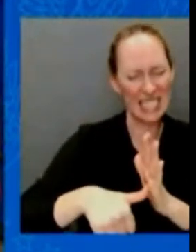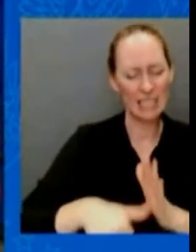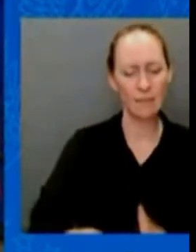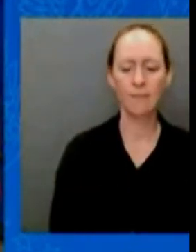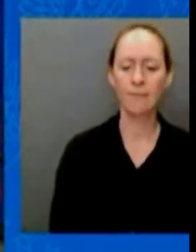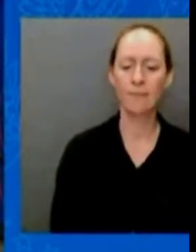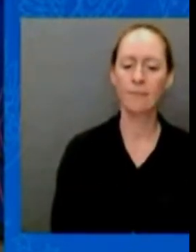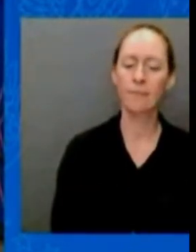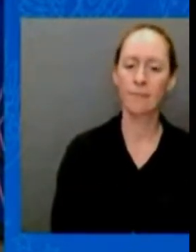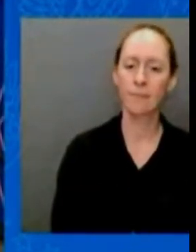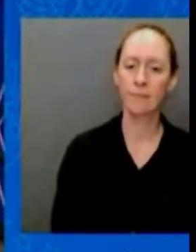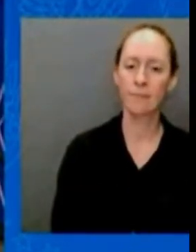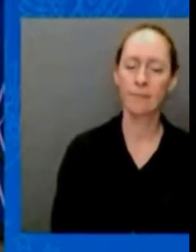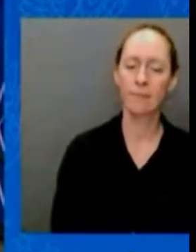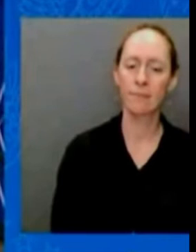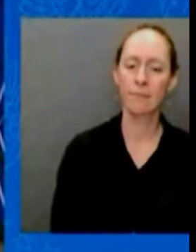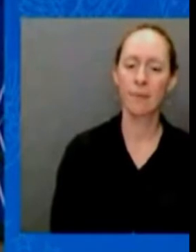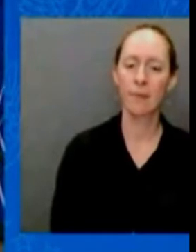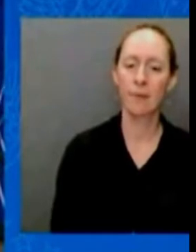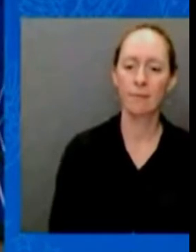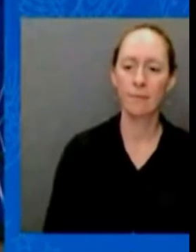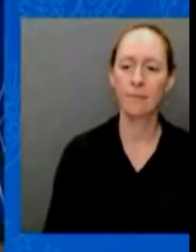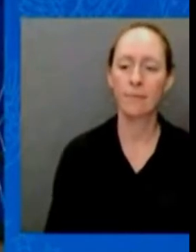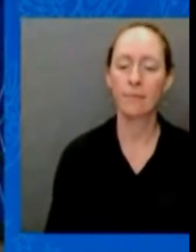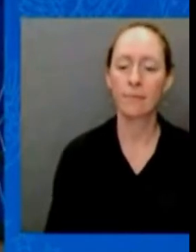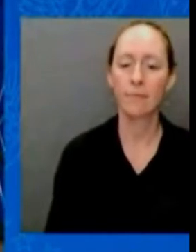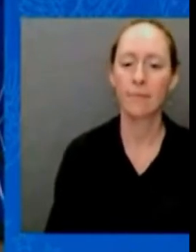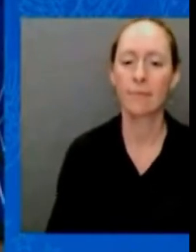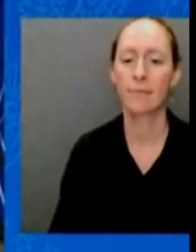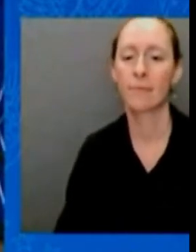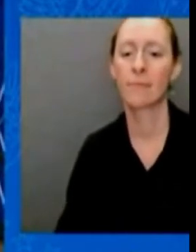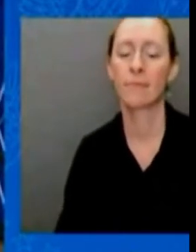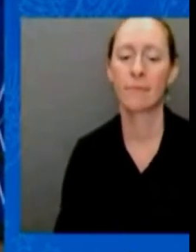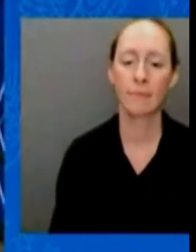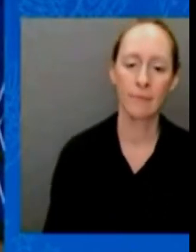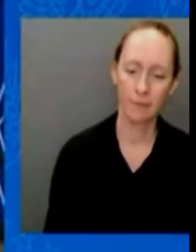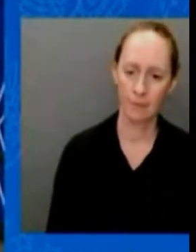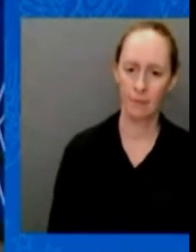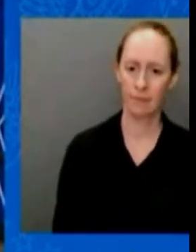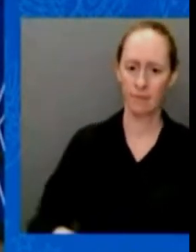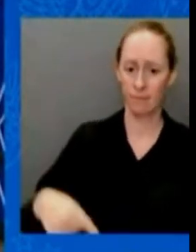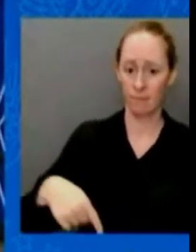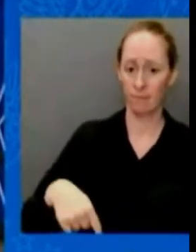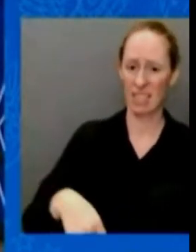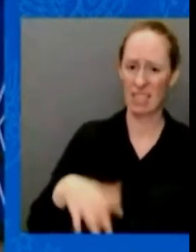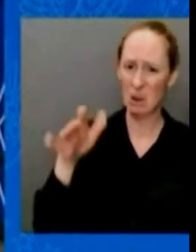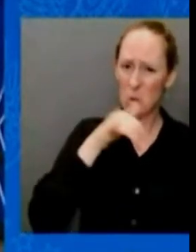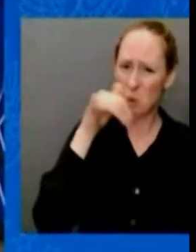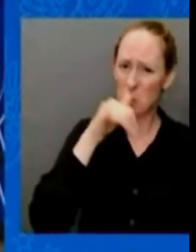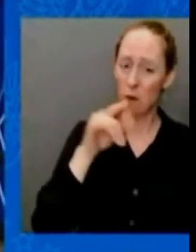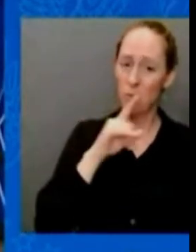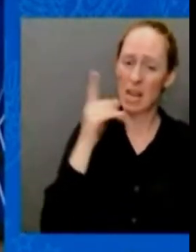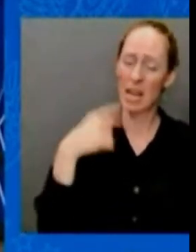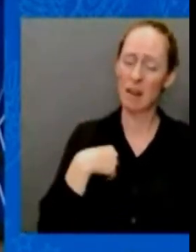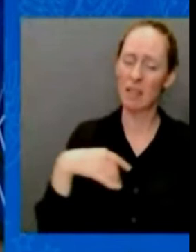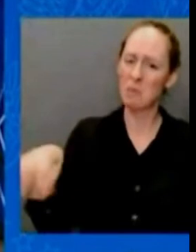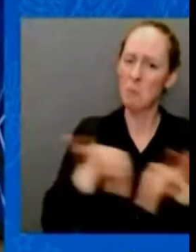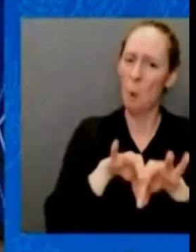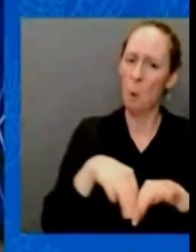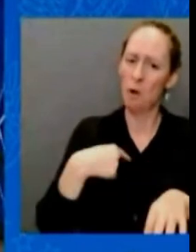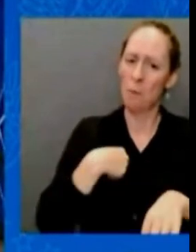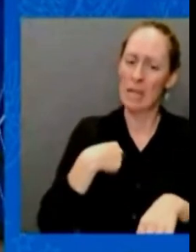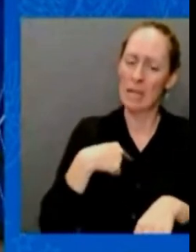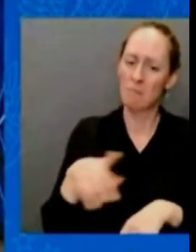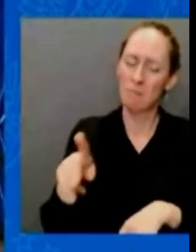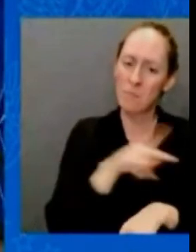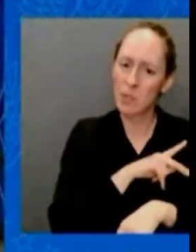So getting this done has been a passion of mine, yes. I feel so fervently, so strongly about it. It's